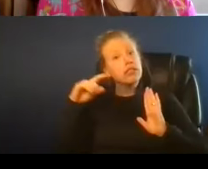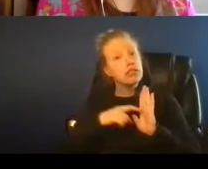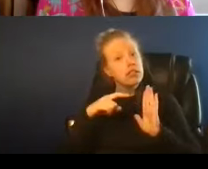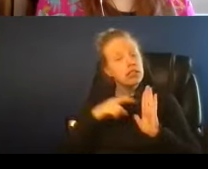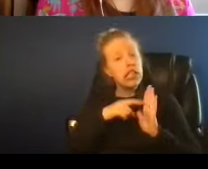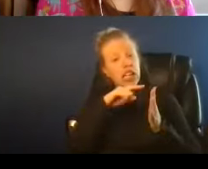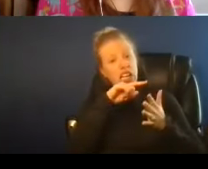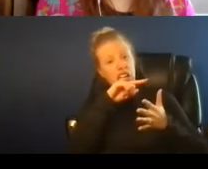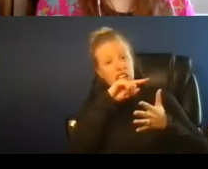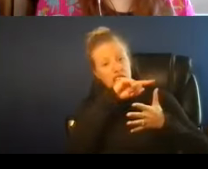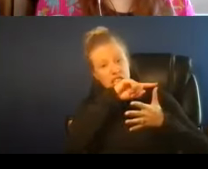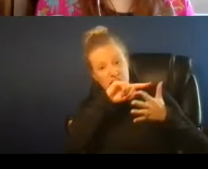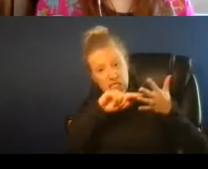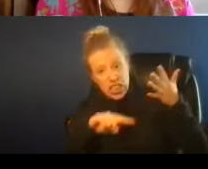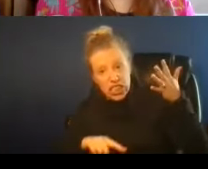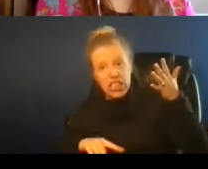where